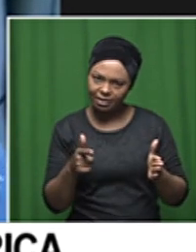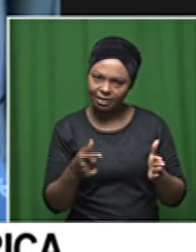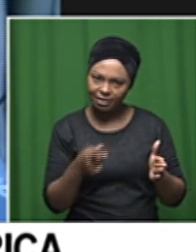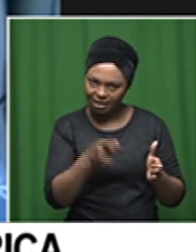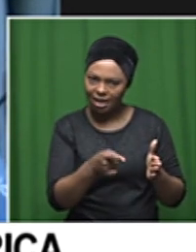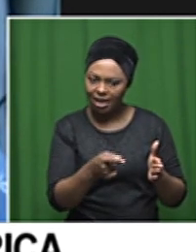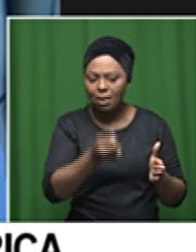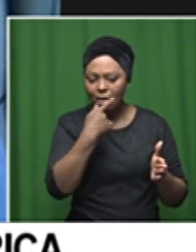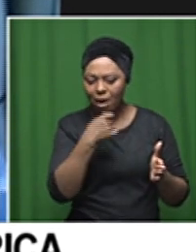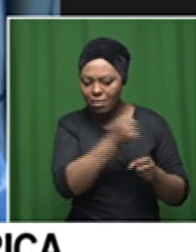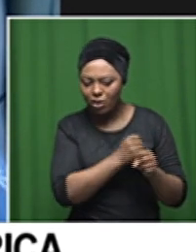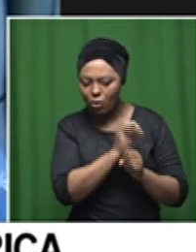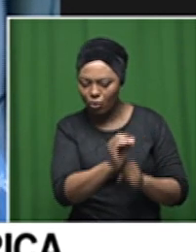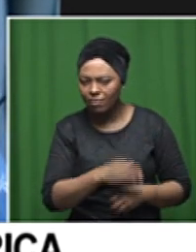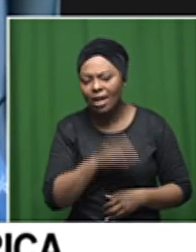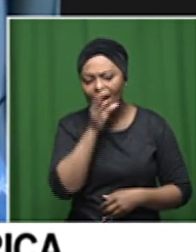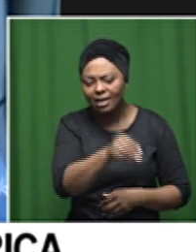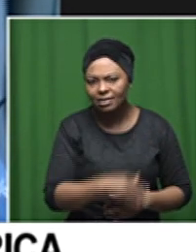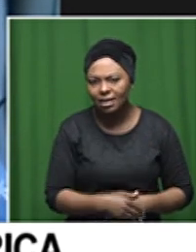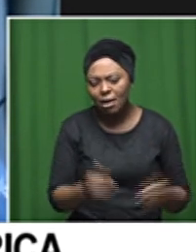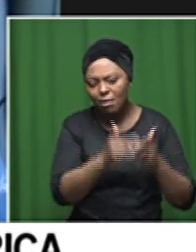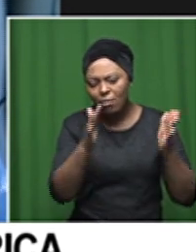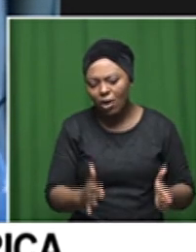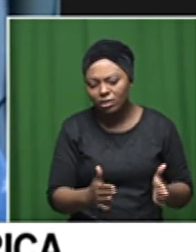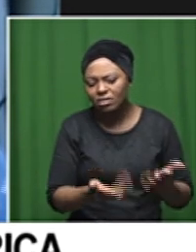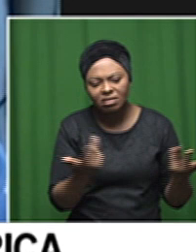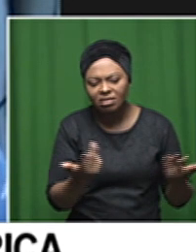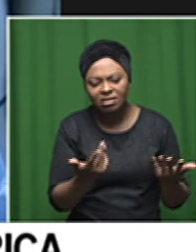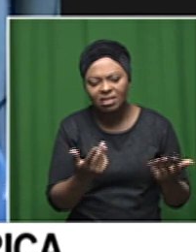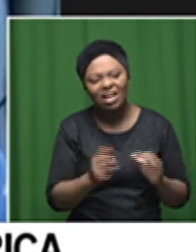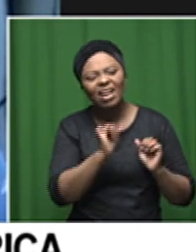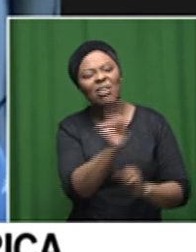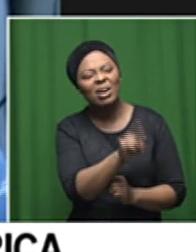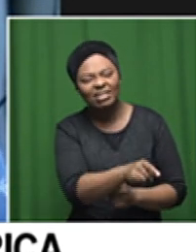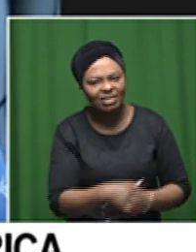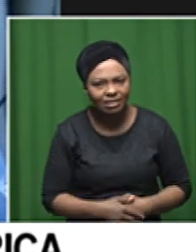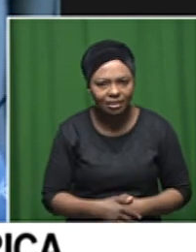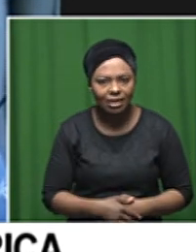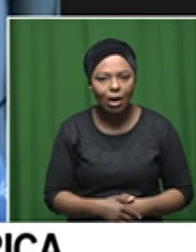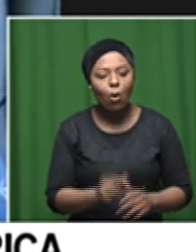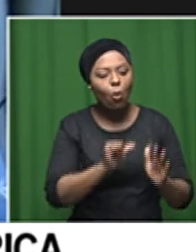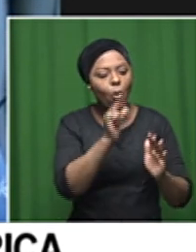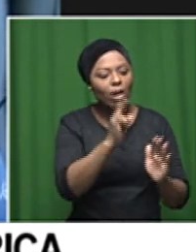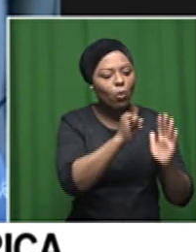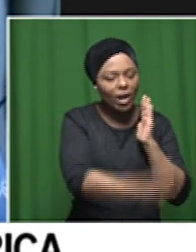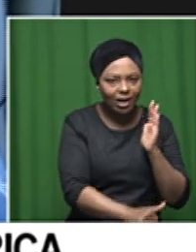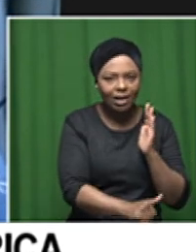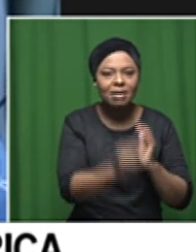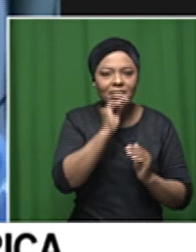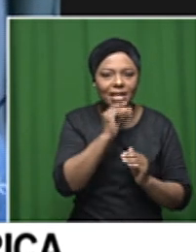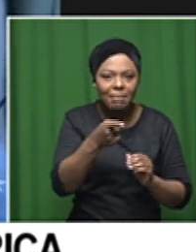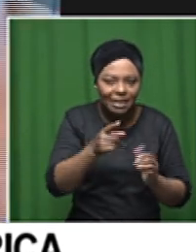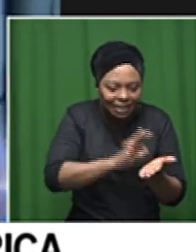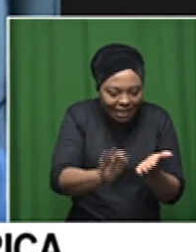I asked them, where are these boxes supposed to go? For a week, those boxes should have been distributed